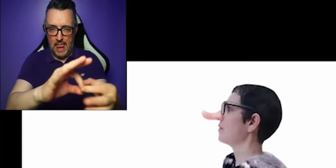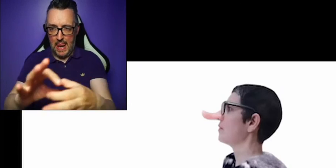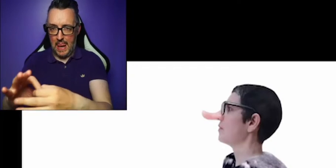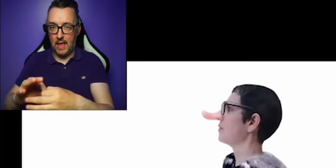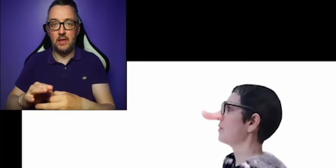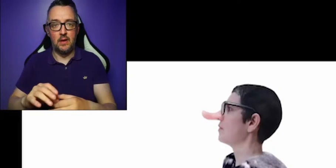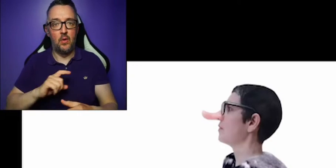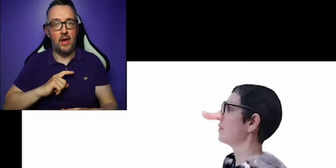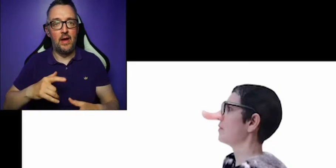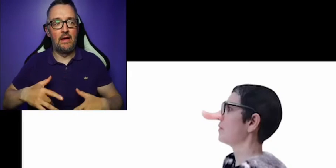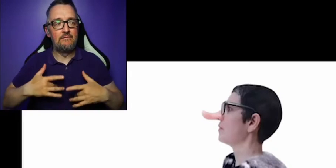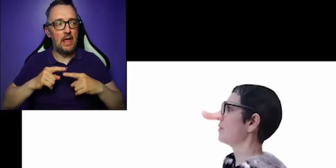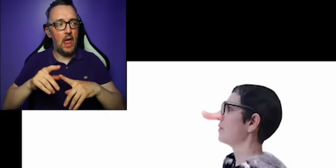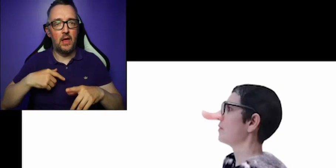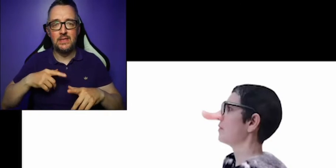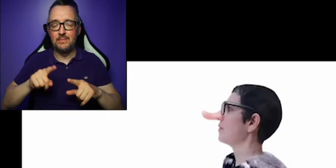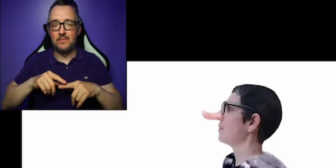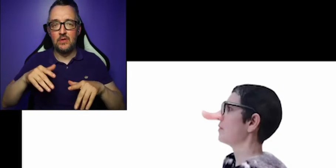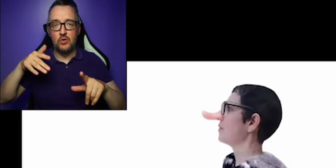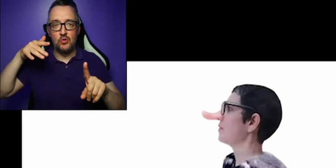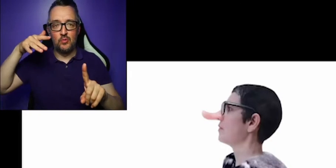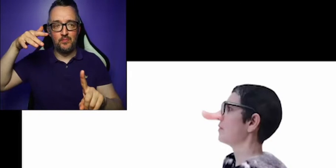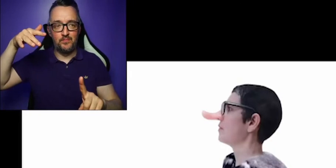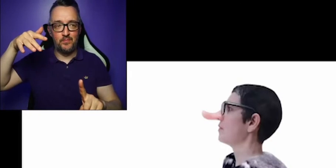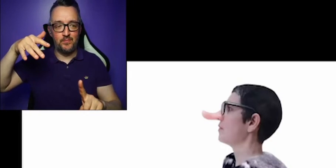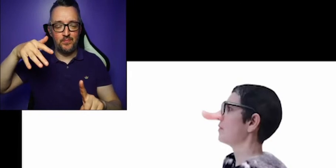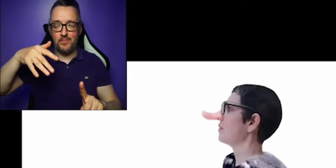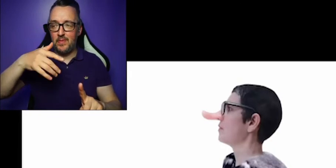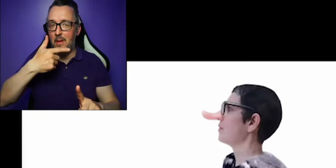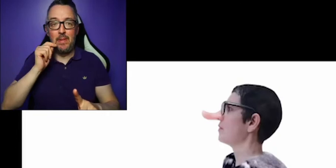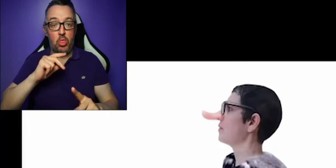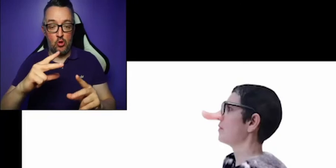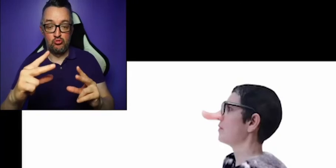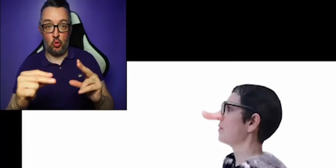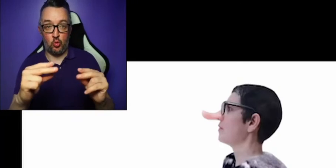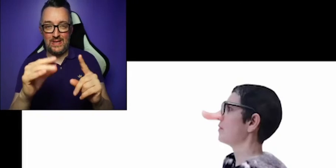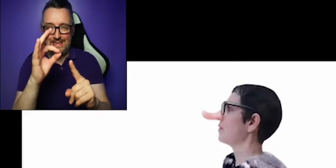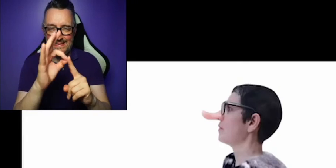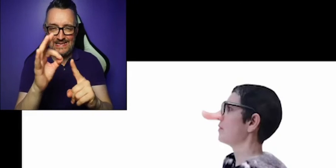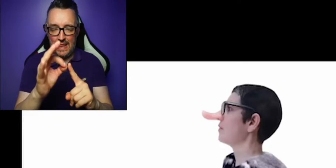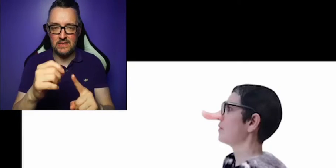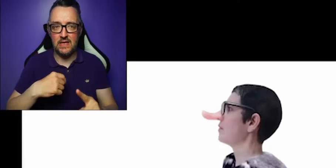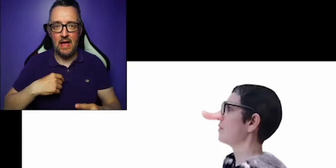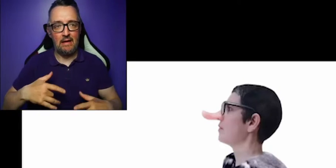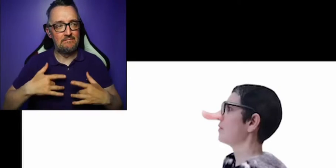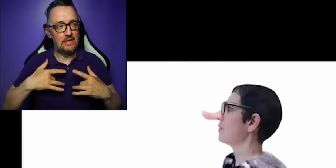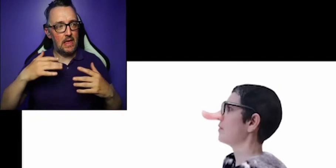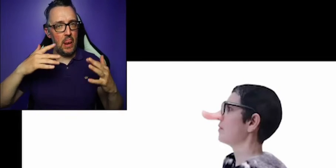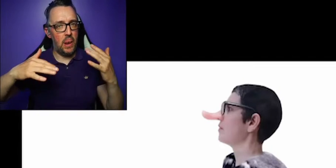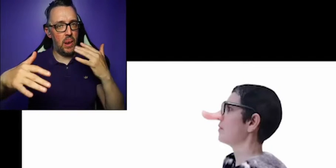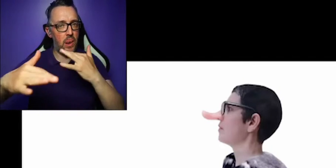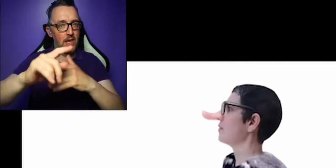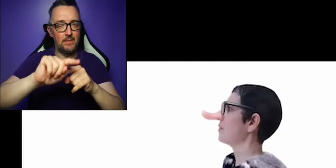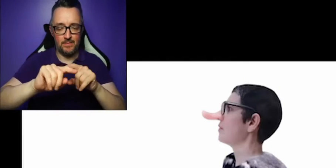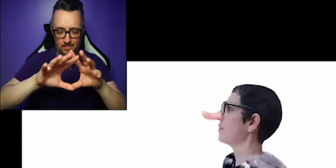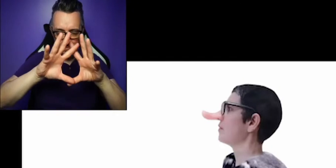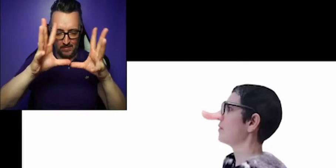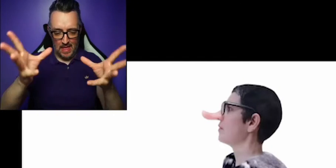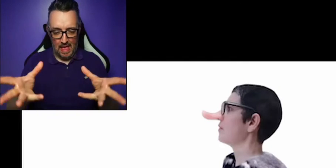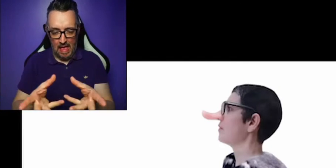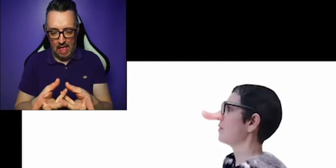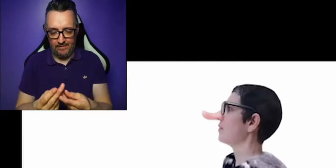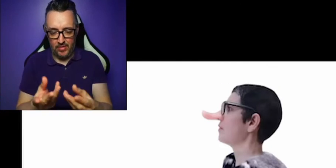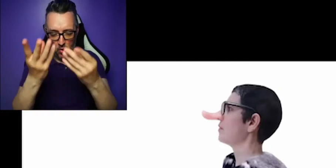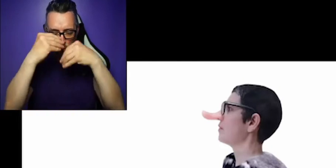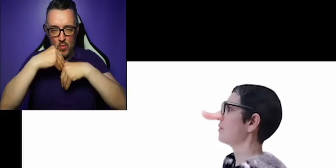quickly, because I feel I'm swooping over while other people are sort of talking about detail. I feel like I'm just sort of circling